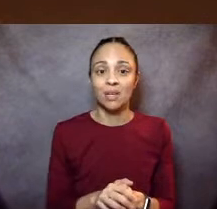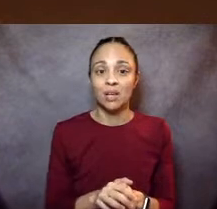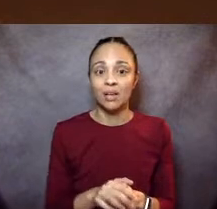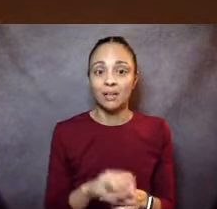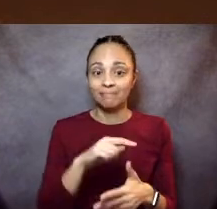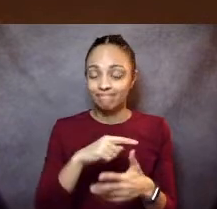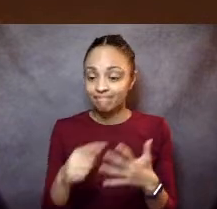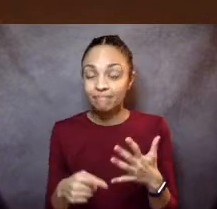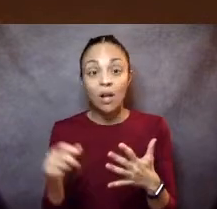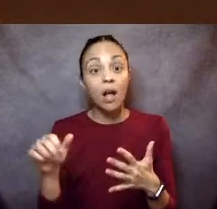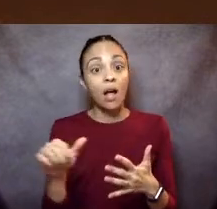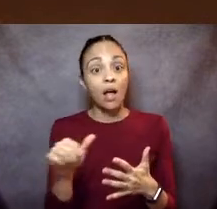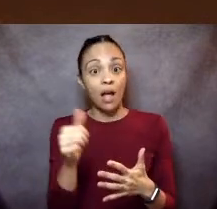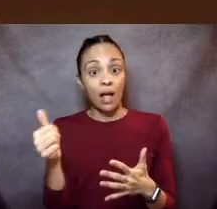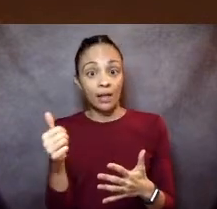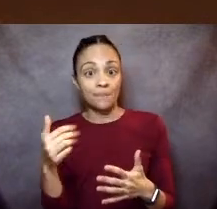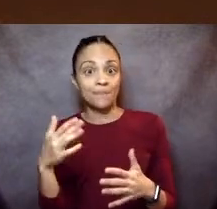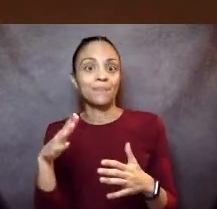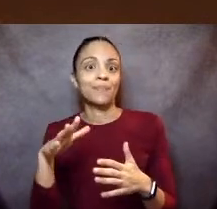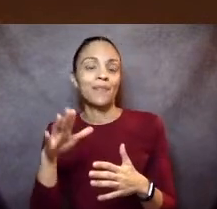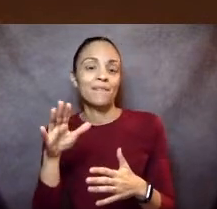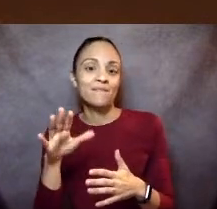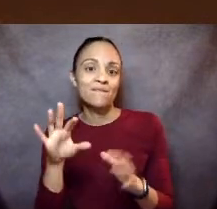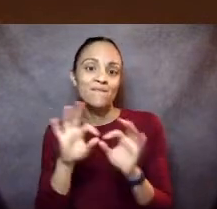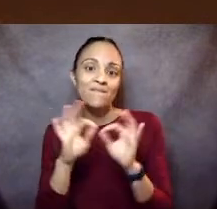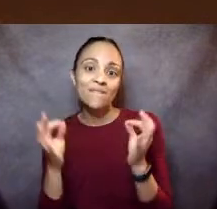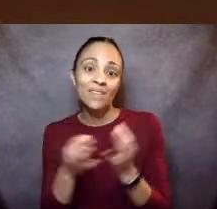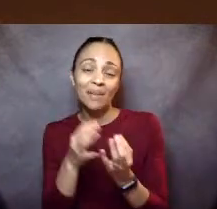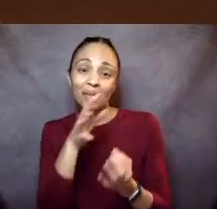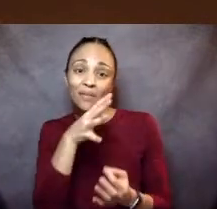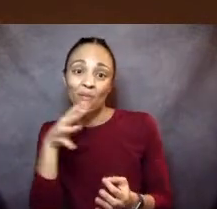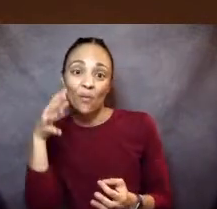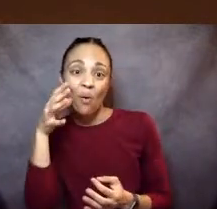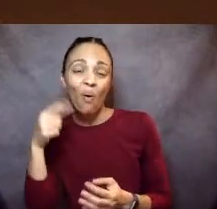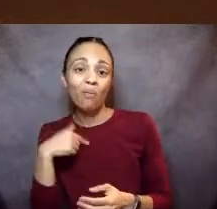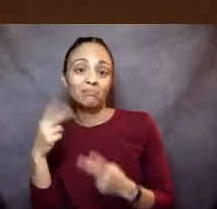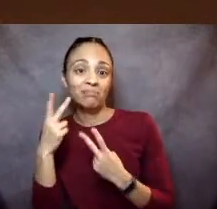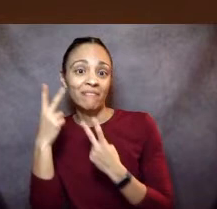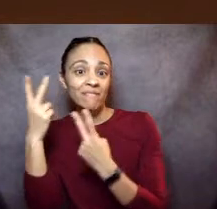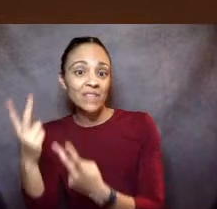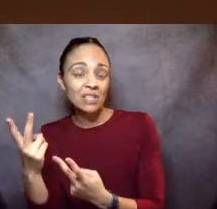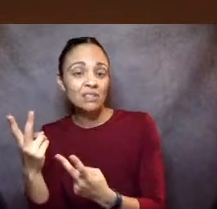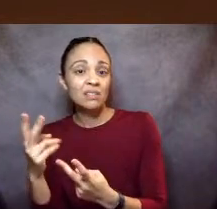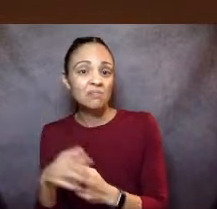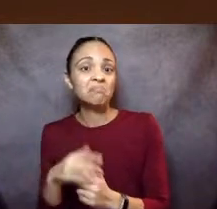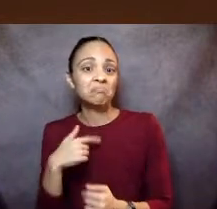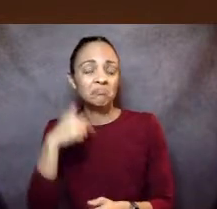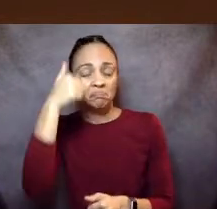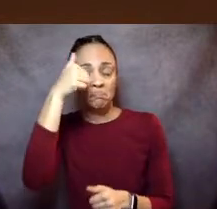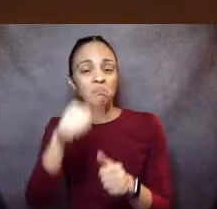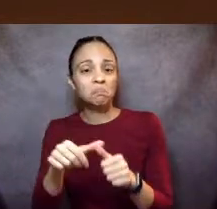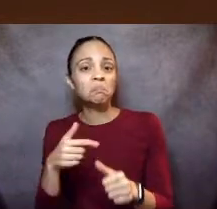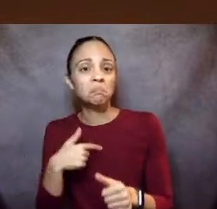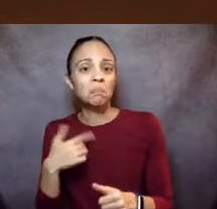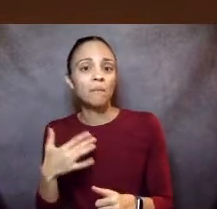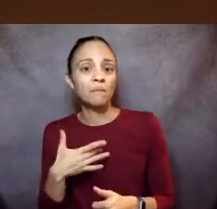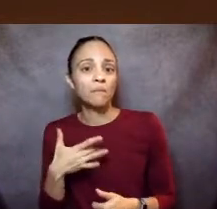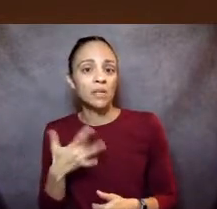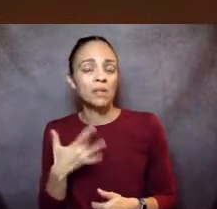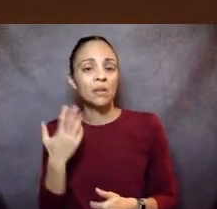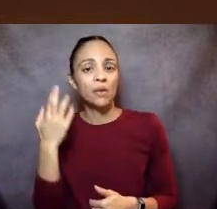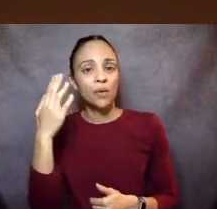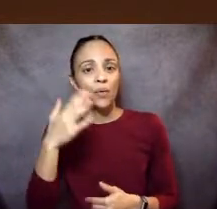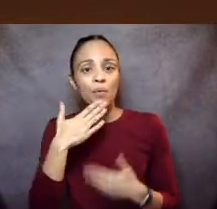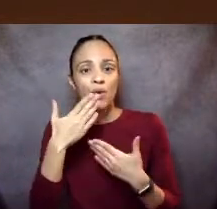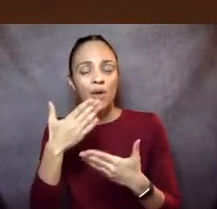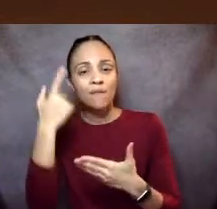the plot of land and the home that our cousin Grace Lee bought a long time ago, that she